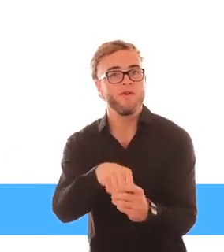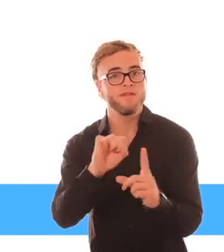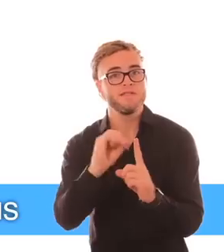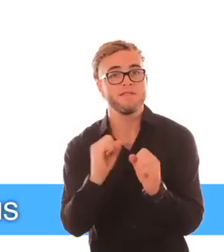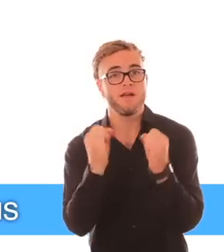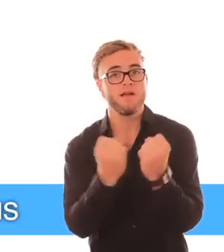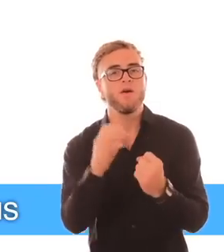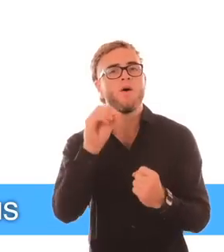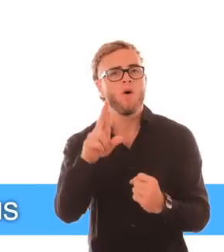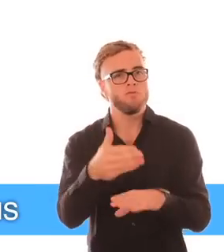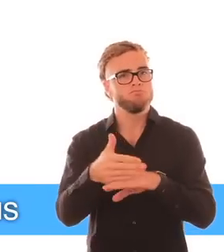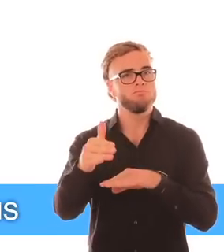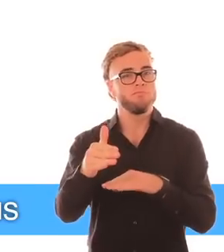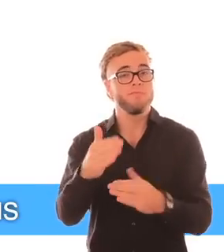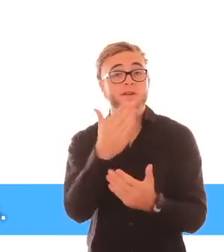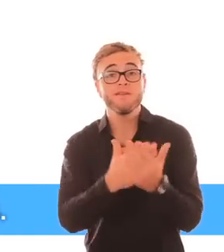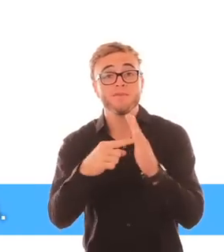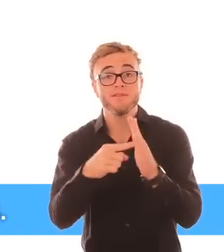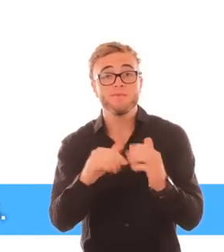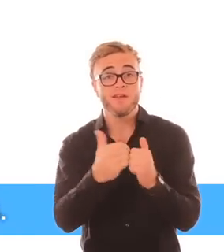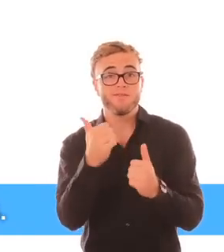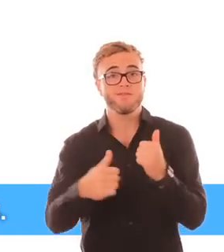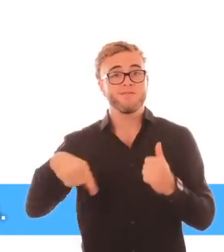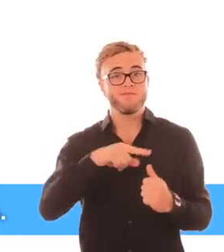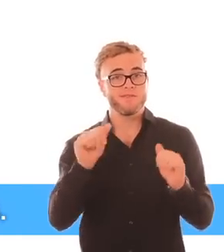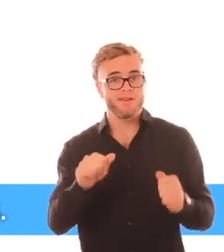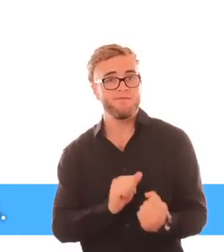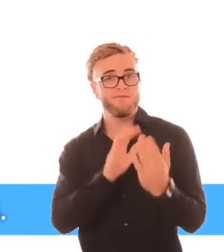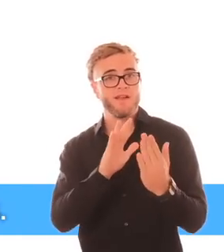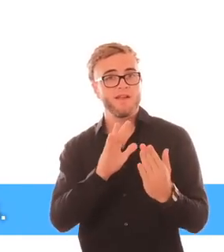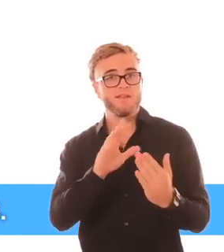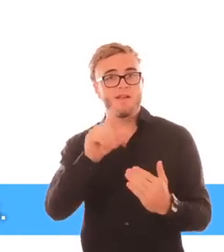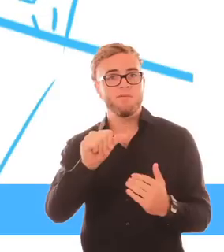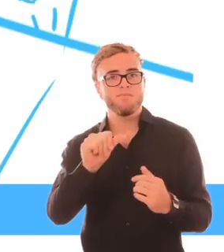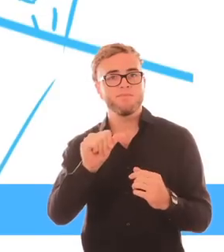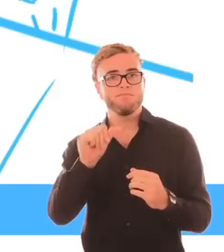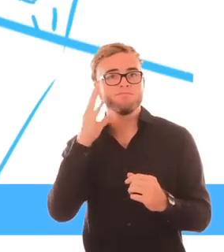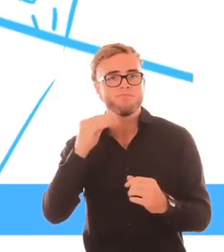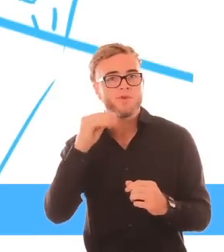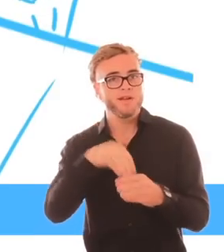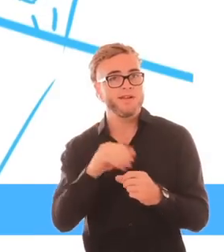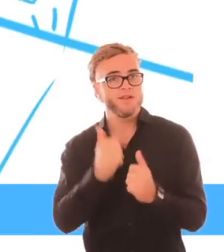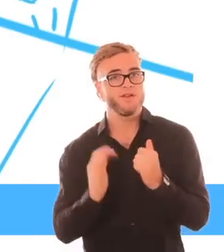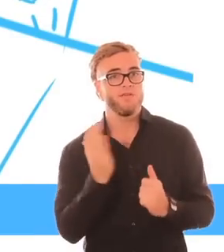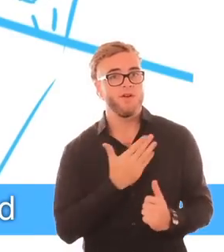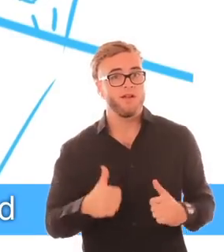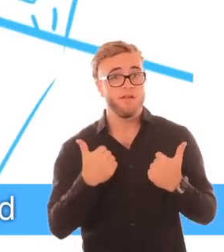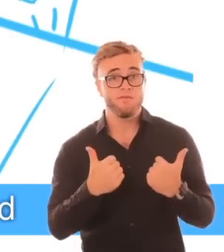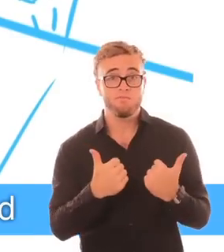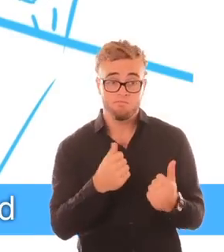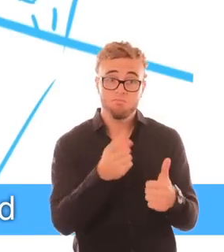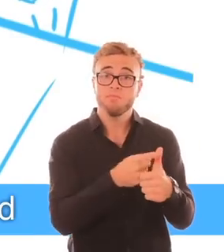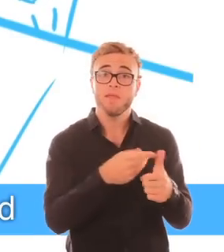us. Here are some examples of how each of us may face disabling conditions during our lives. A baby who needs to be carried or pushed